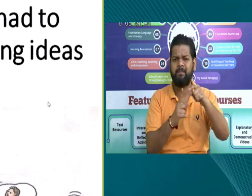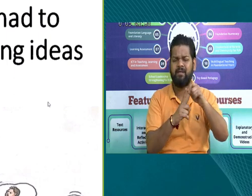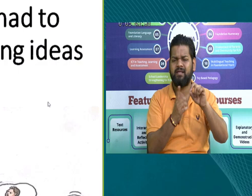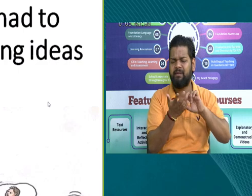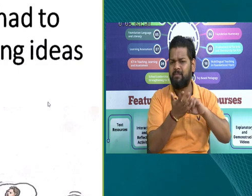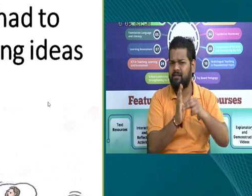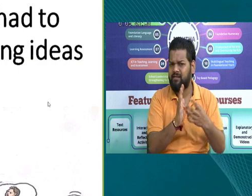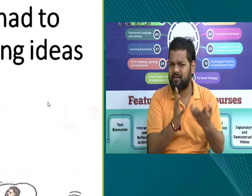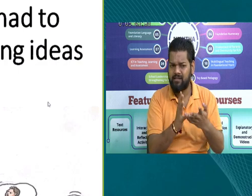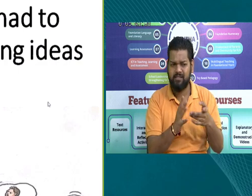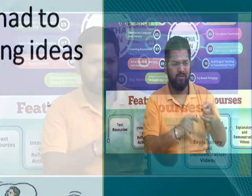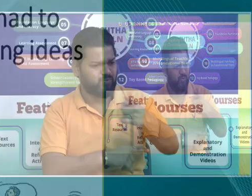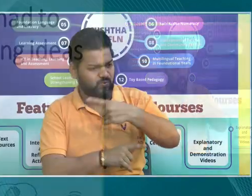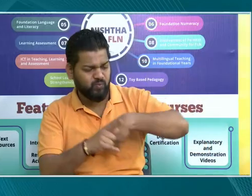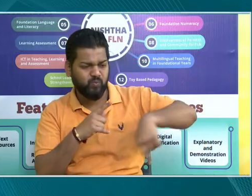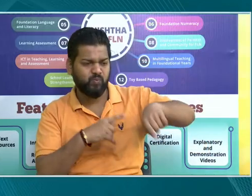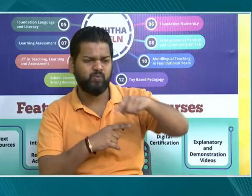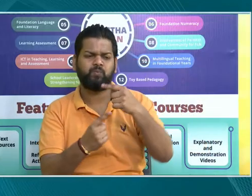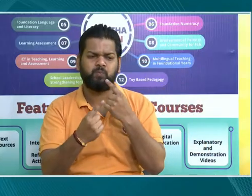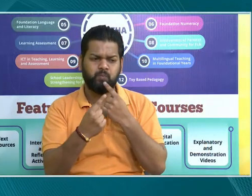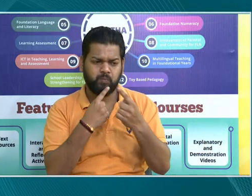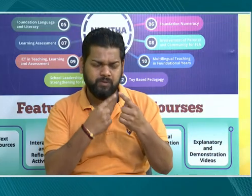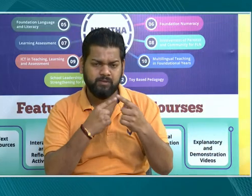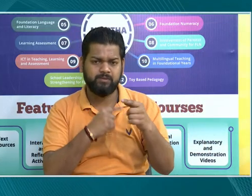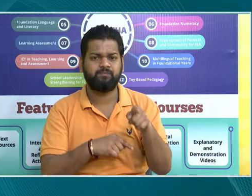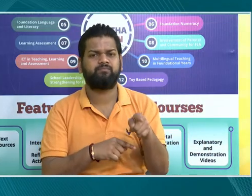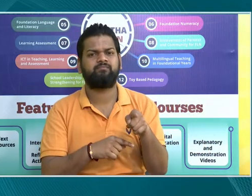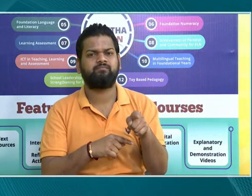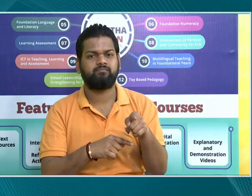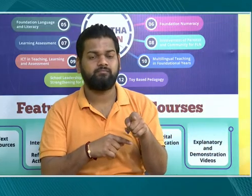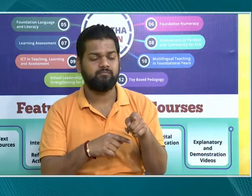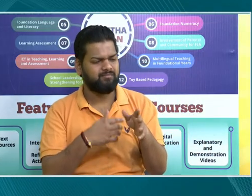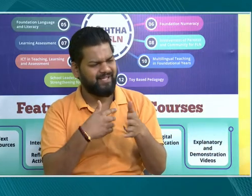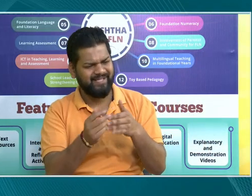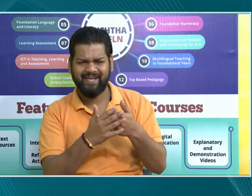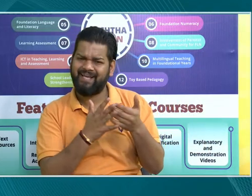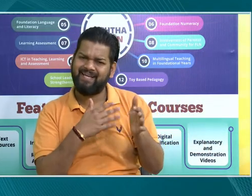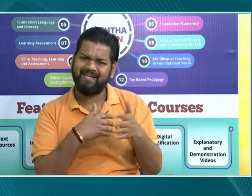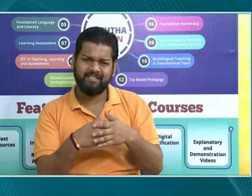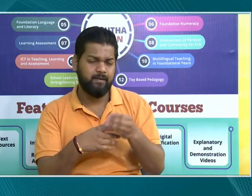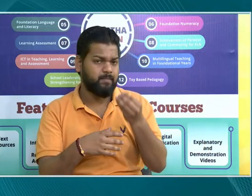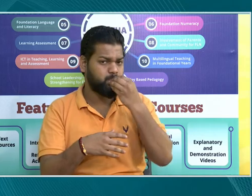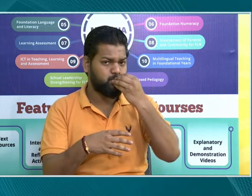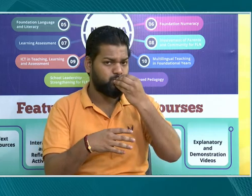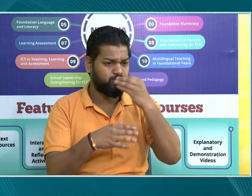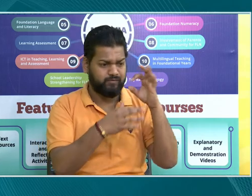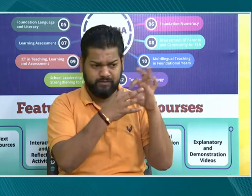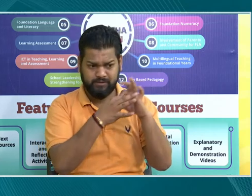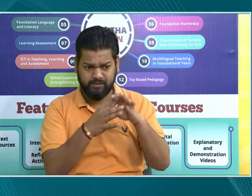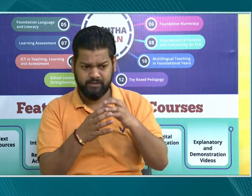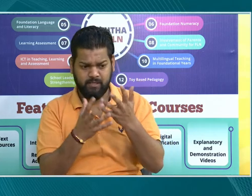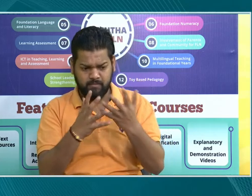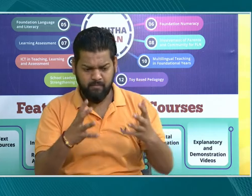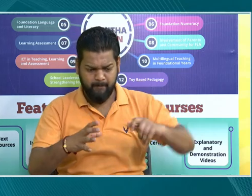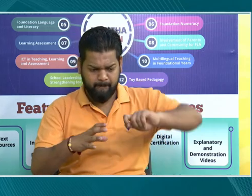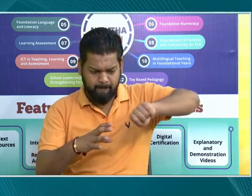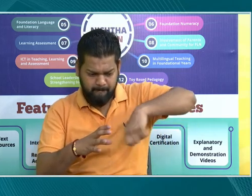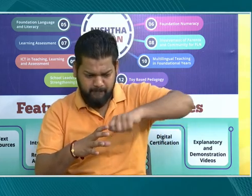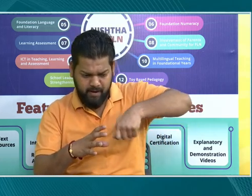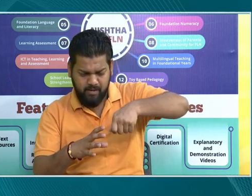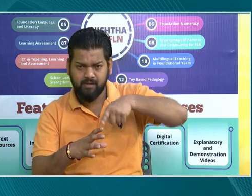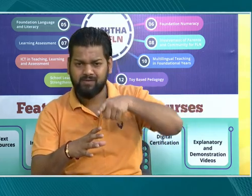generally use when we talk about recipes of making any food item. Yeah. Like a recipe of